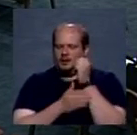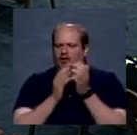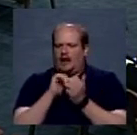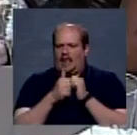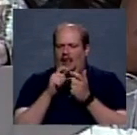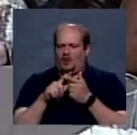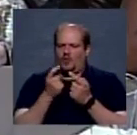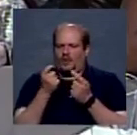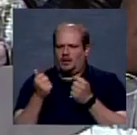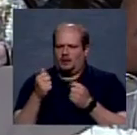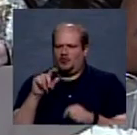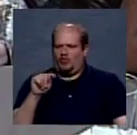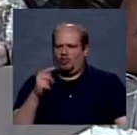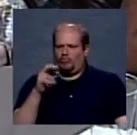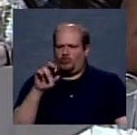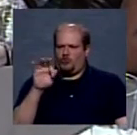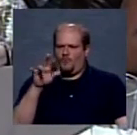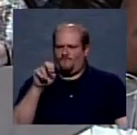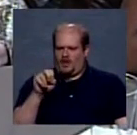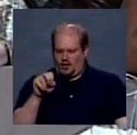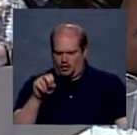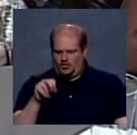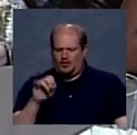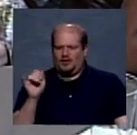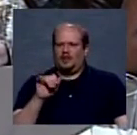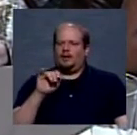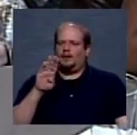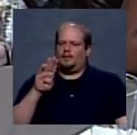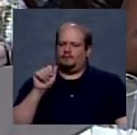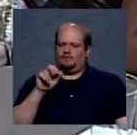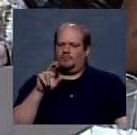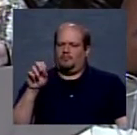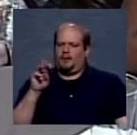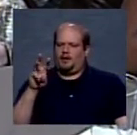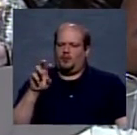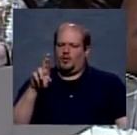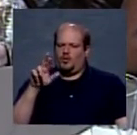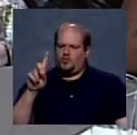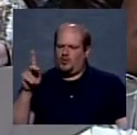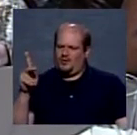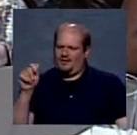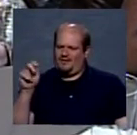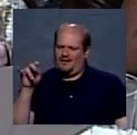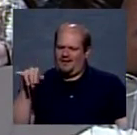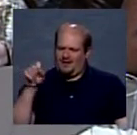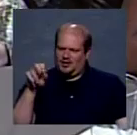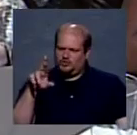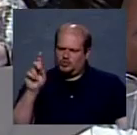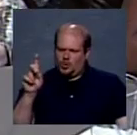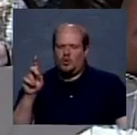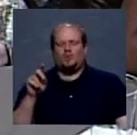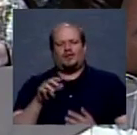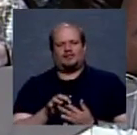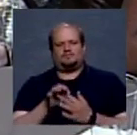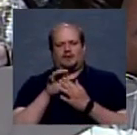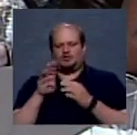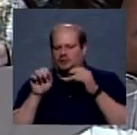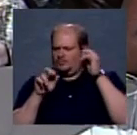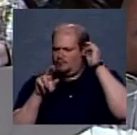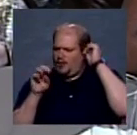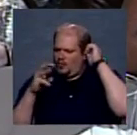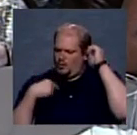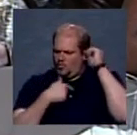we cut our thoroughfares? Like down Barrow Road and Canis Road, but especially Barrow, you know,